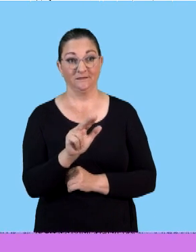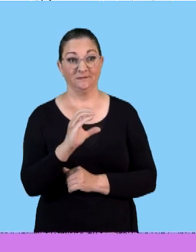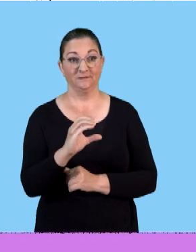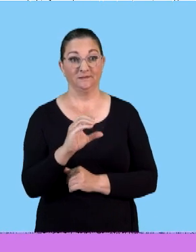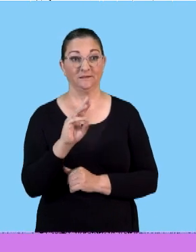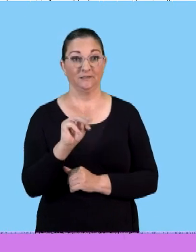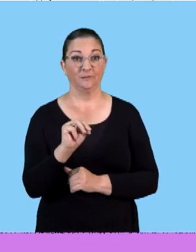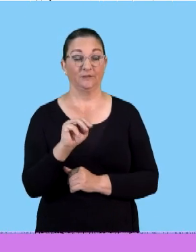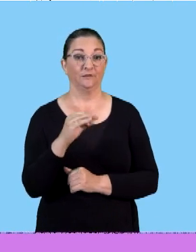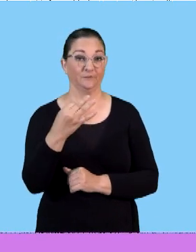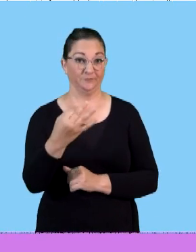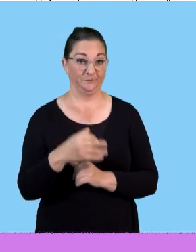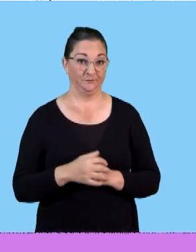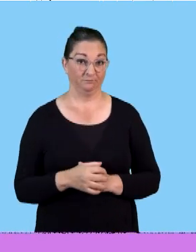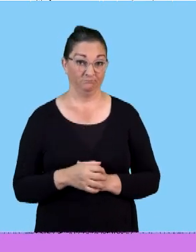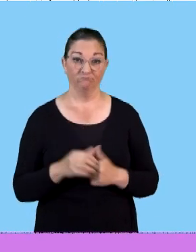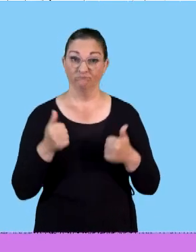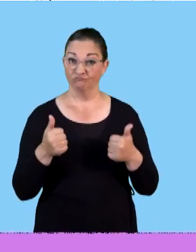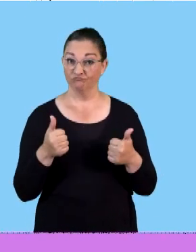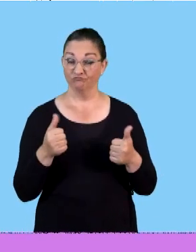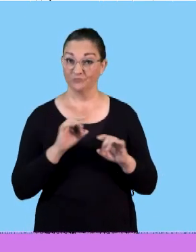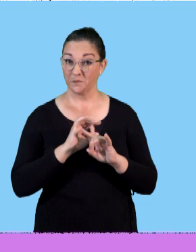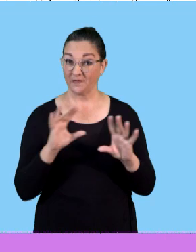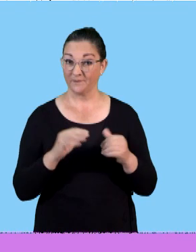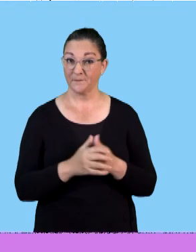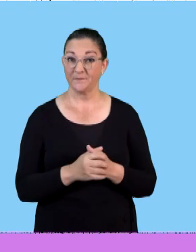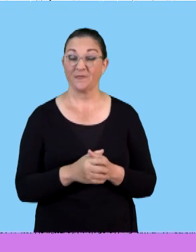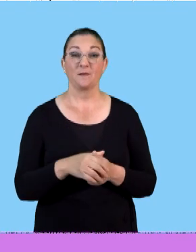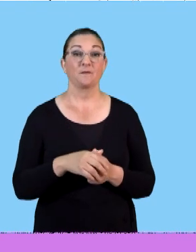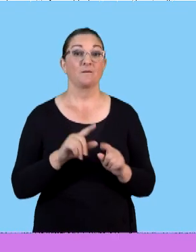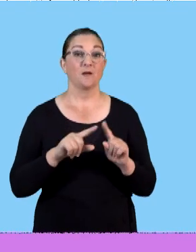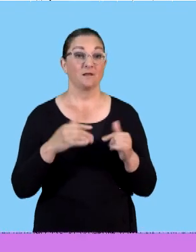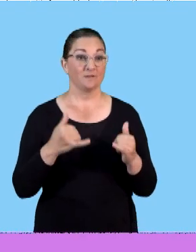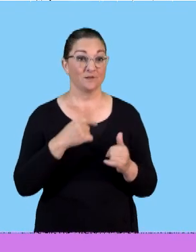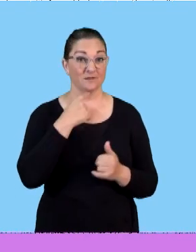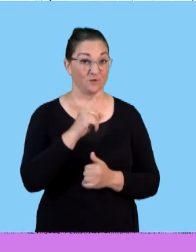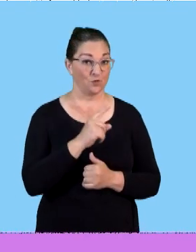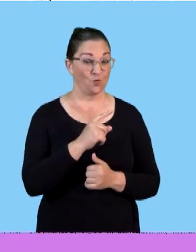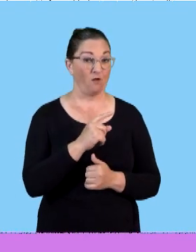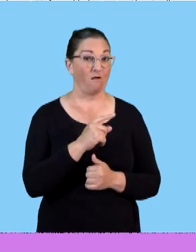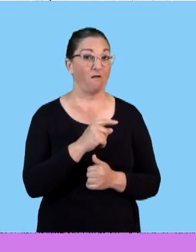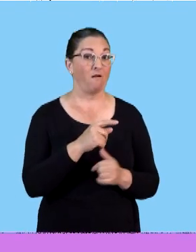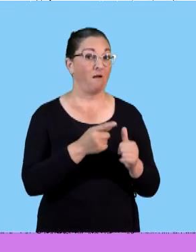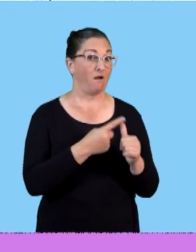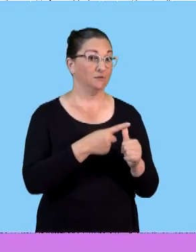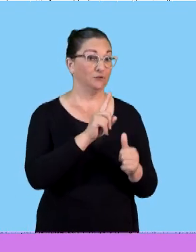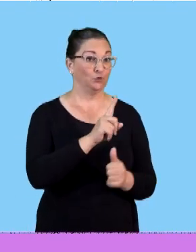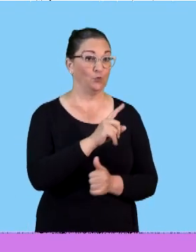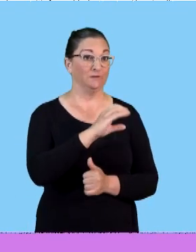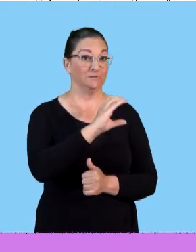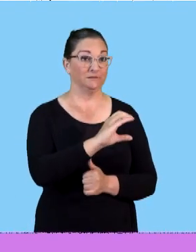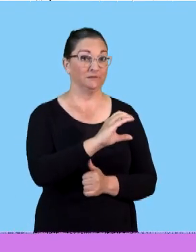45,2448 cubic centimeters. Guys, are we all clear? Remember, it says leave your answer to